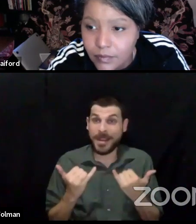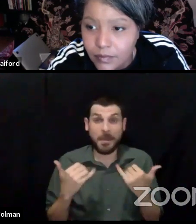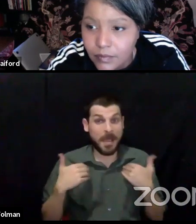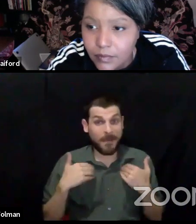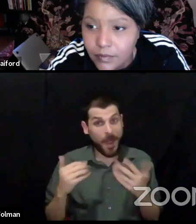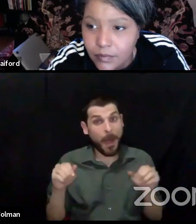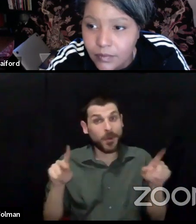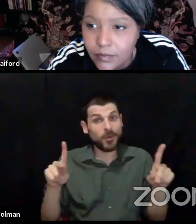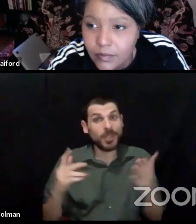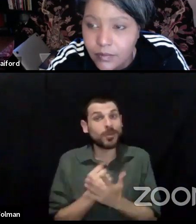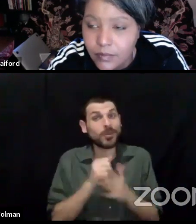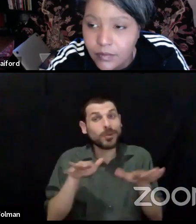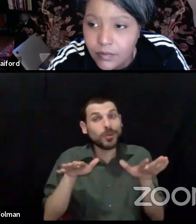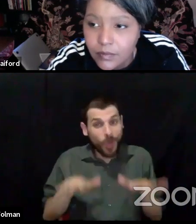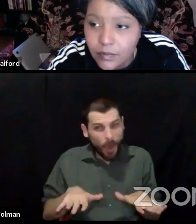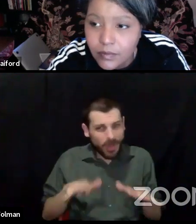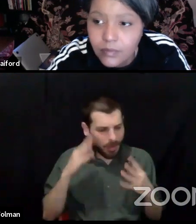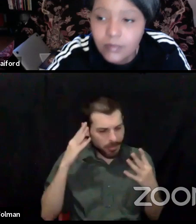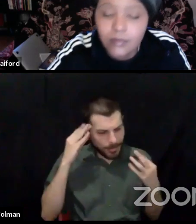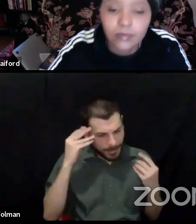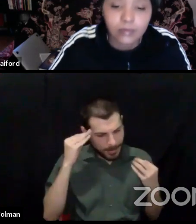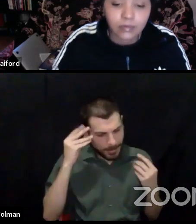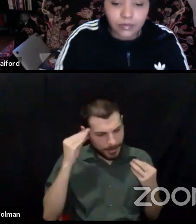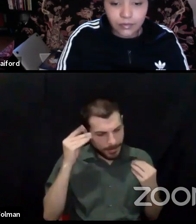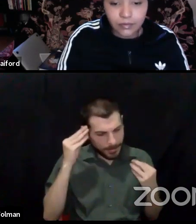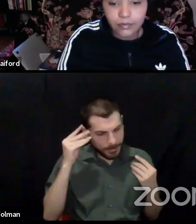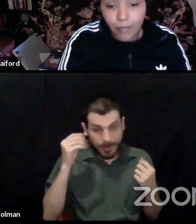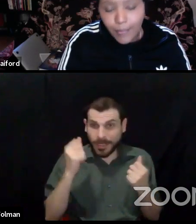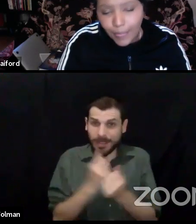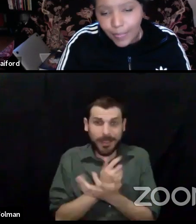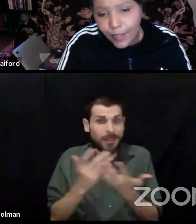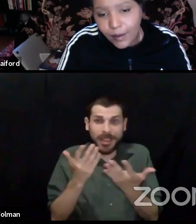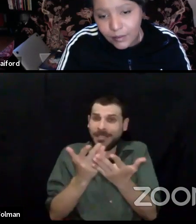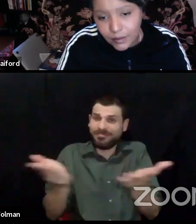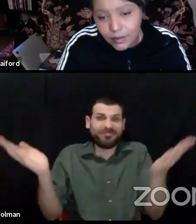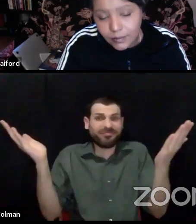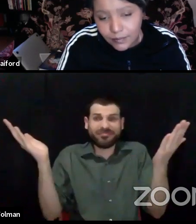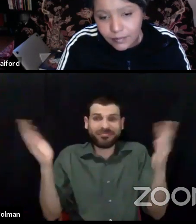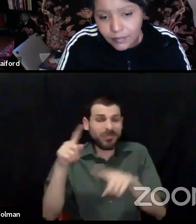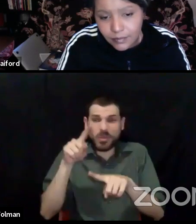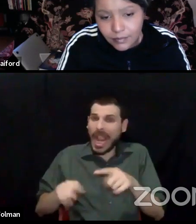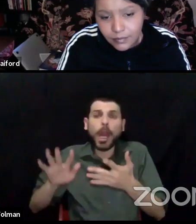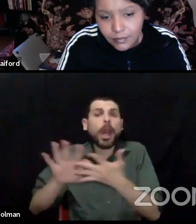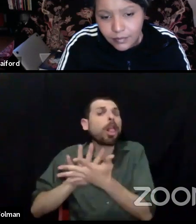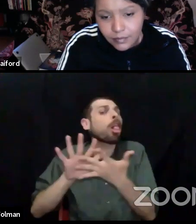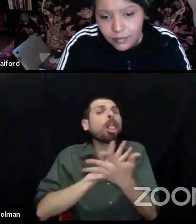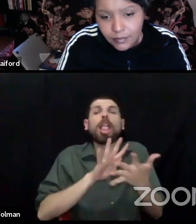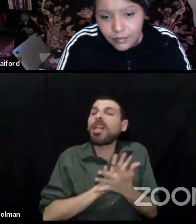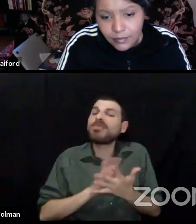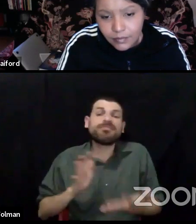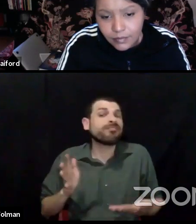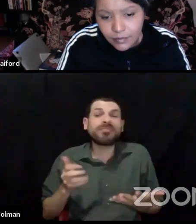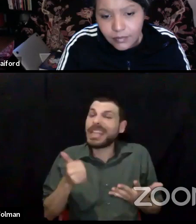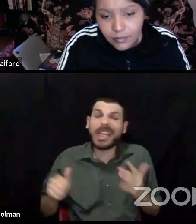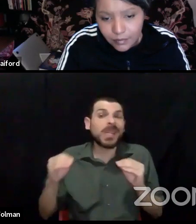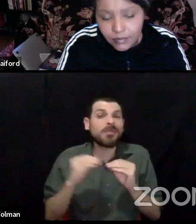down, of having all the things laid bare? It's transparent now. We know that we're dealing with